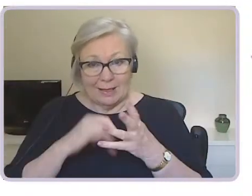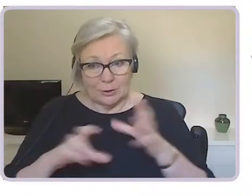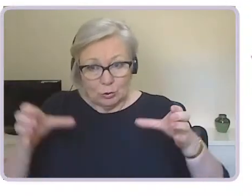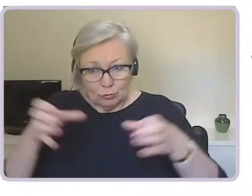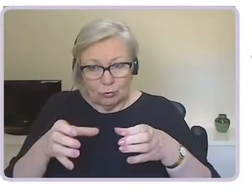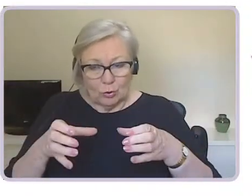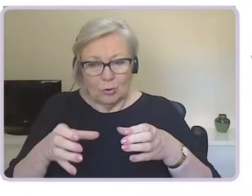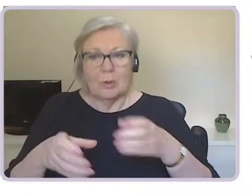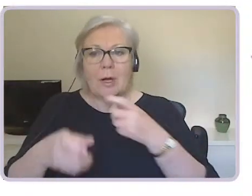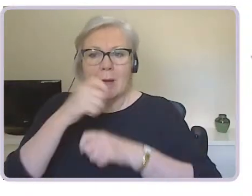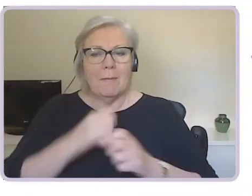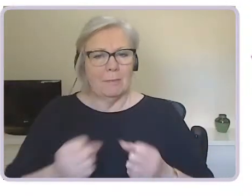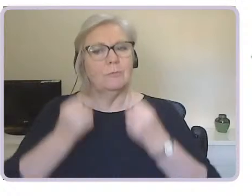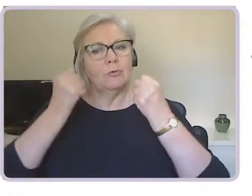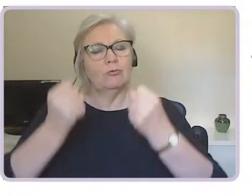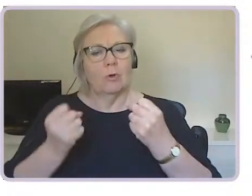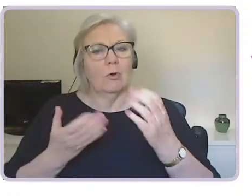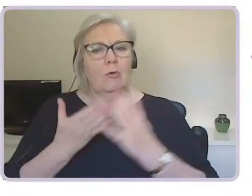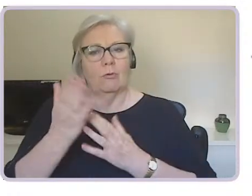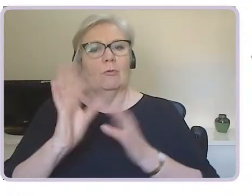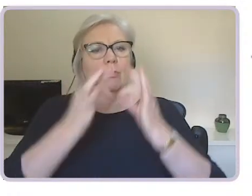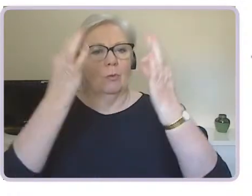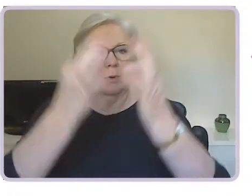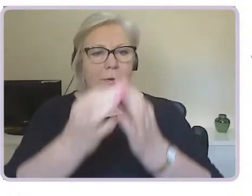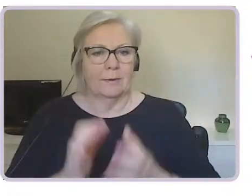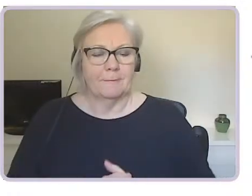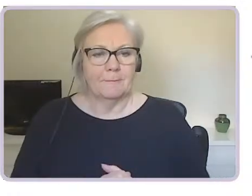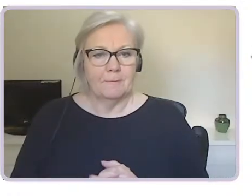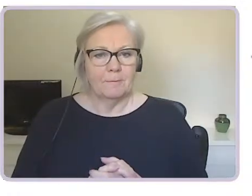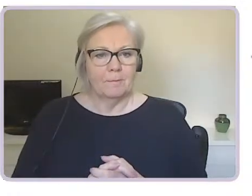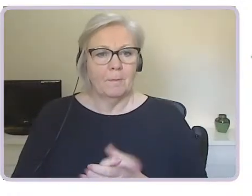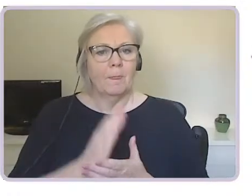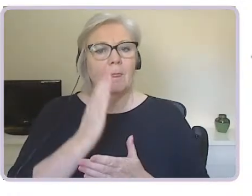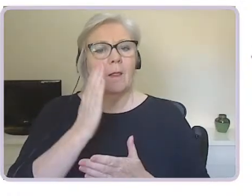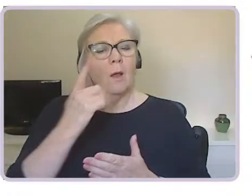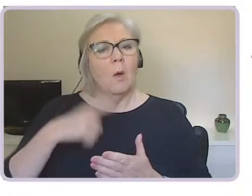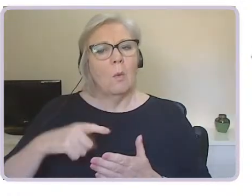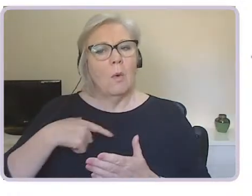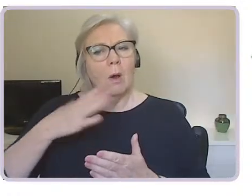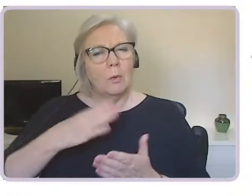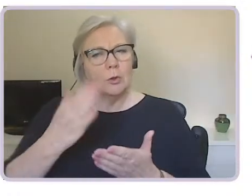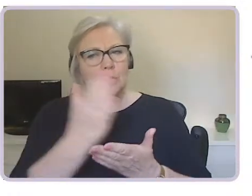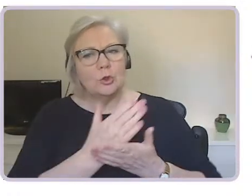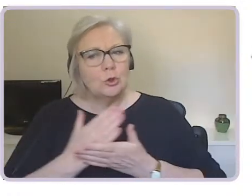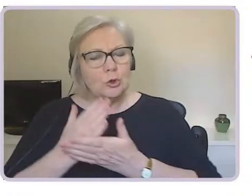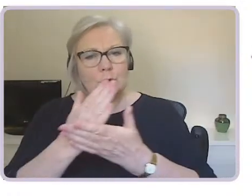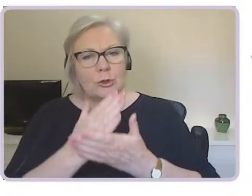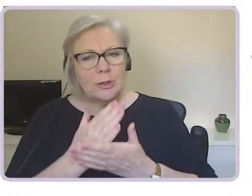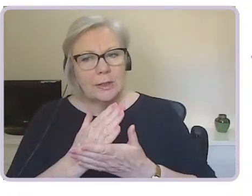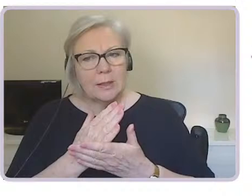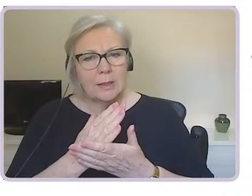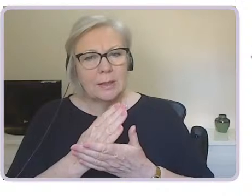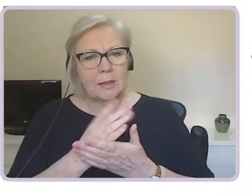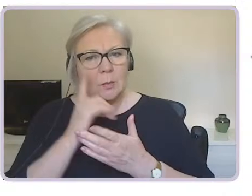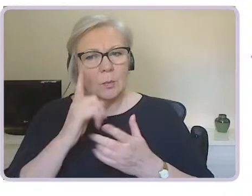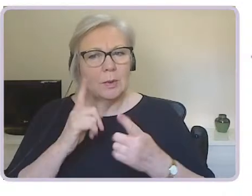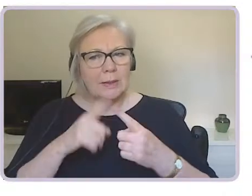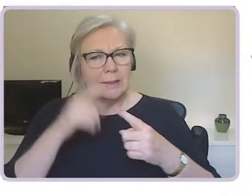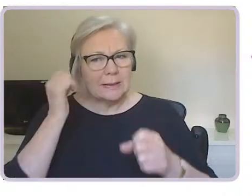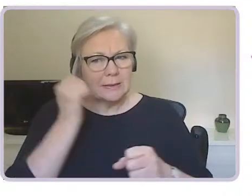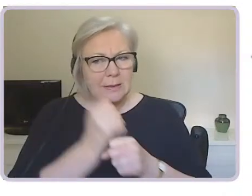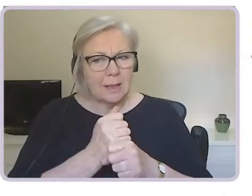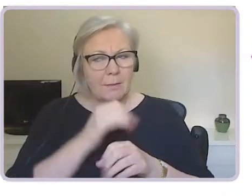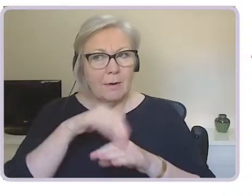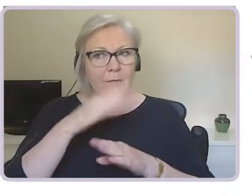through an organization. And I think part of the reason I wanted to share the particular example of working with the Queenslanders with